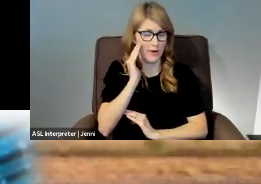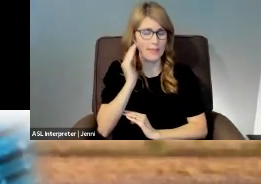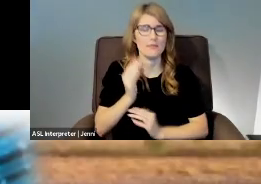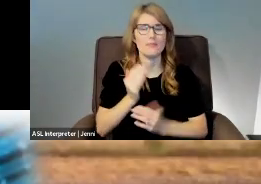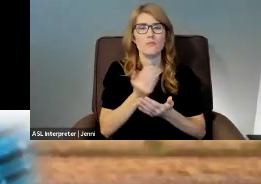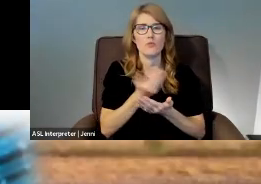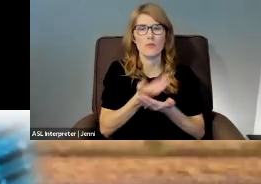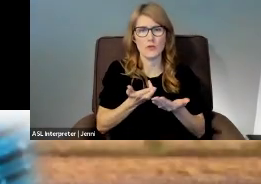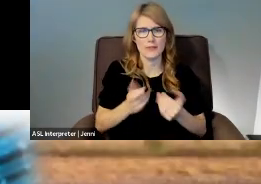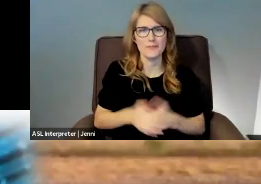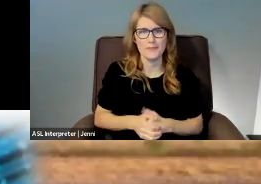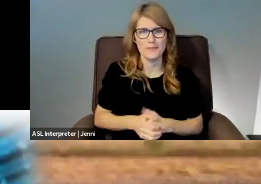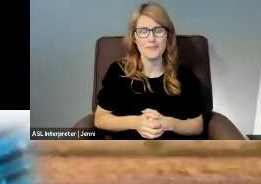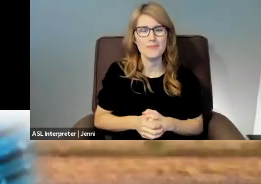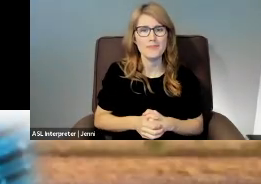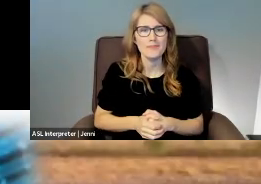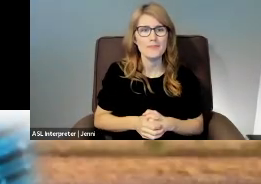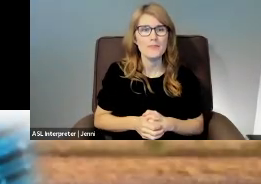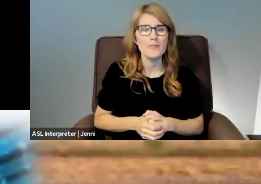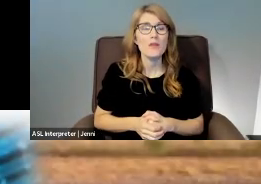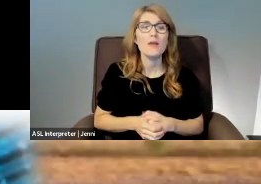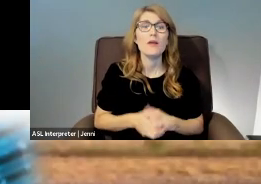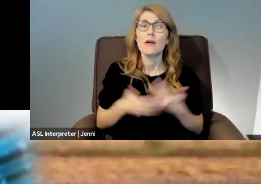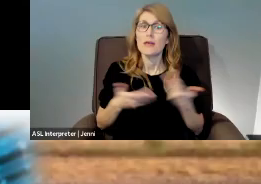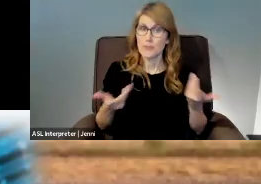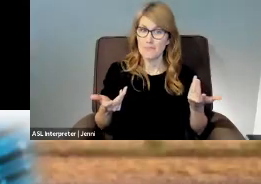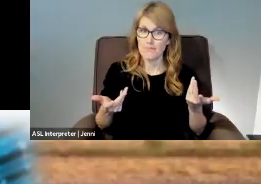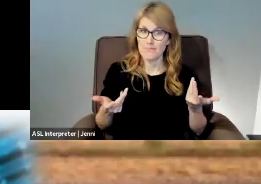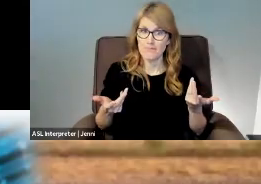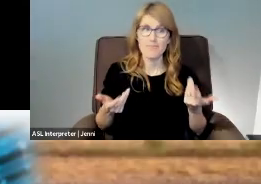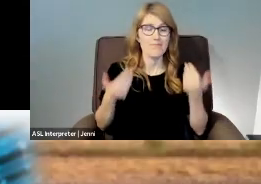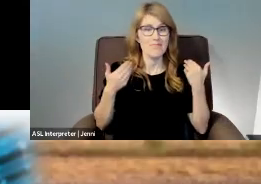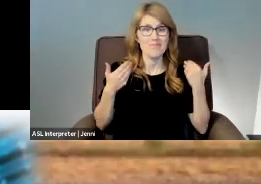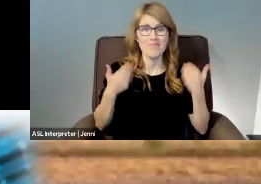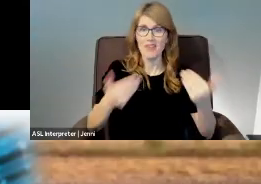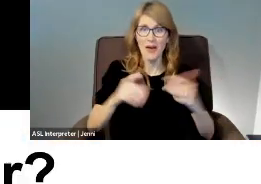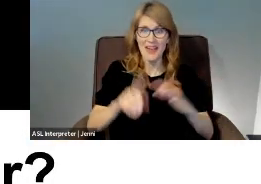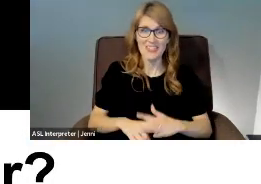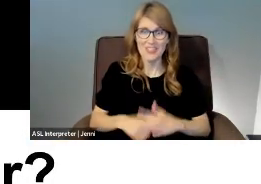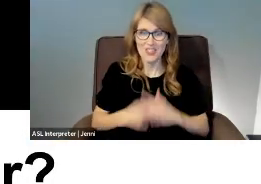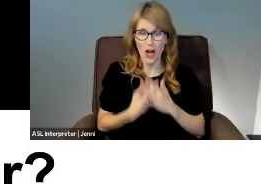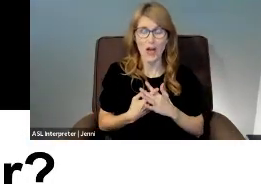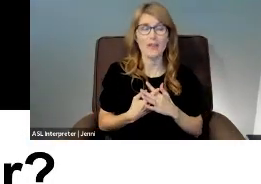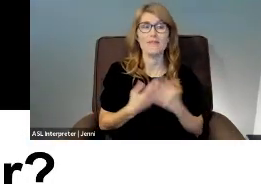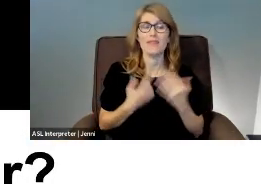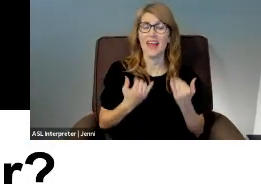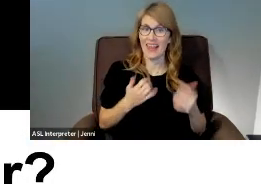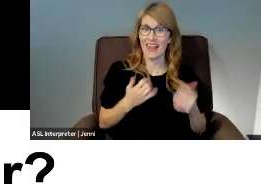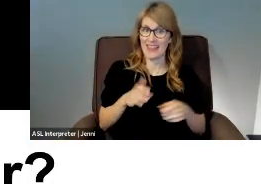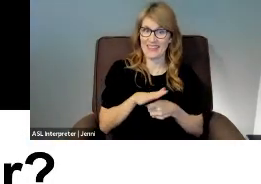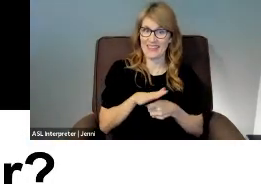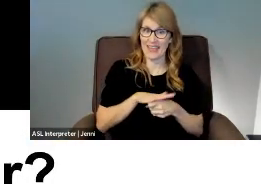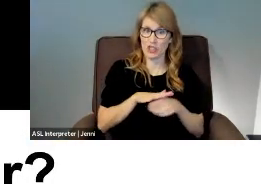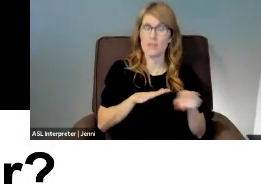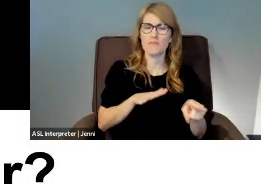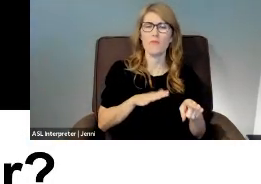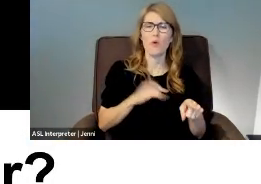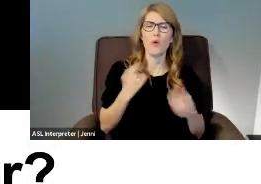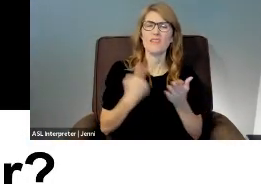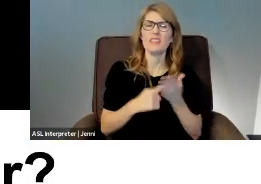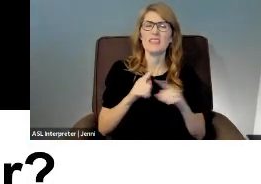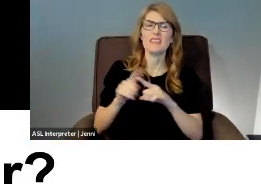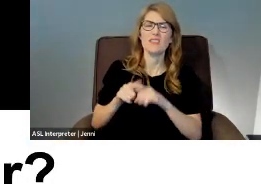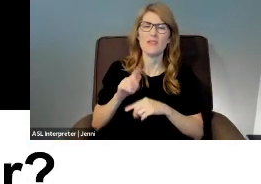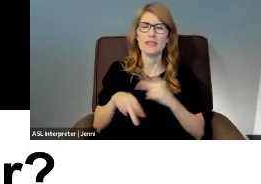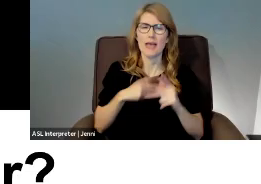Next slide, please. So we're going to go ahead and dive in. In this section, we're going to talk about the types of disasters and